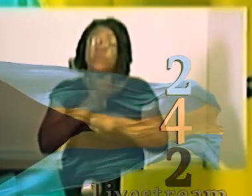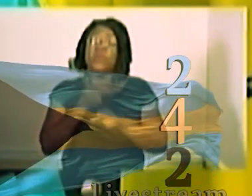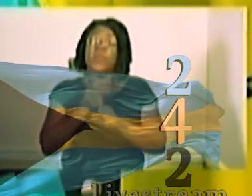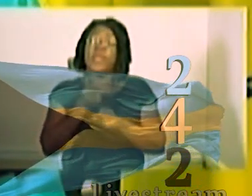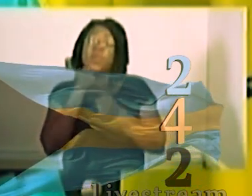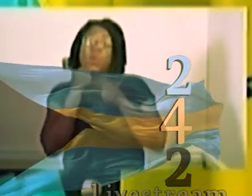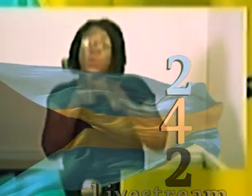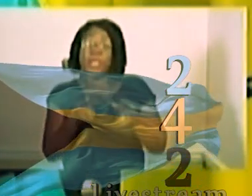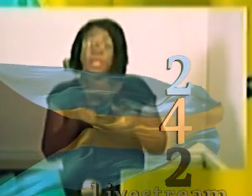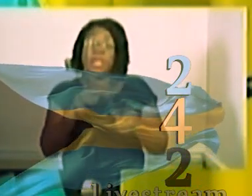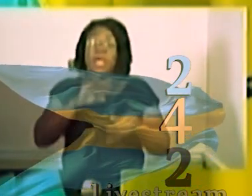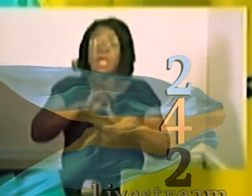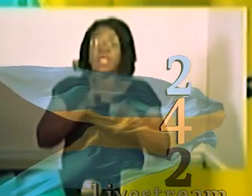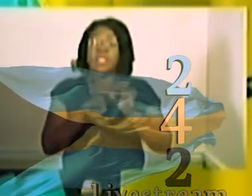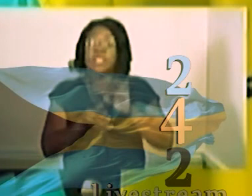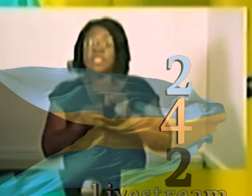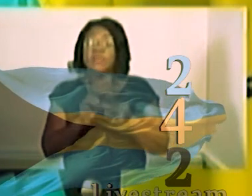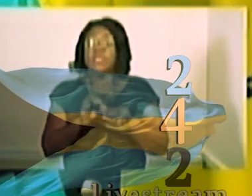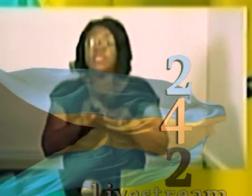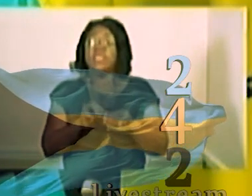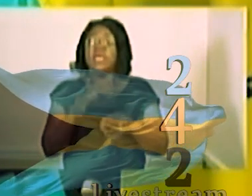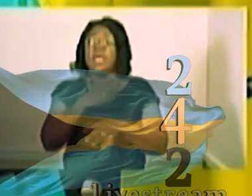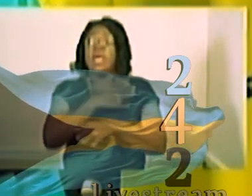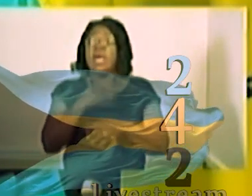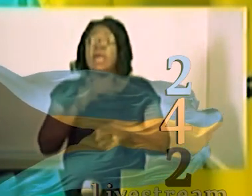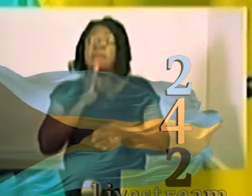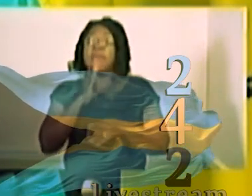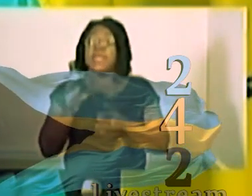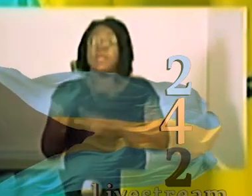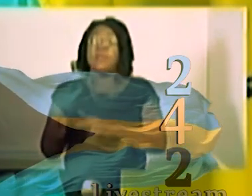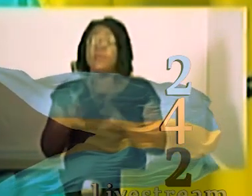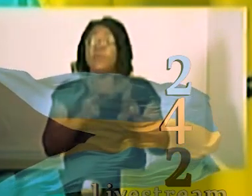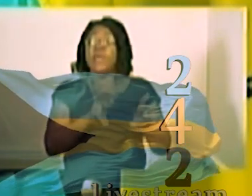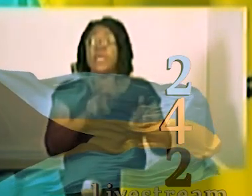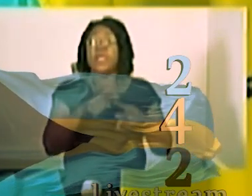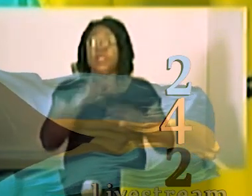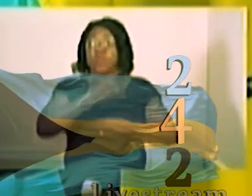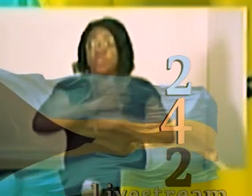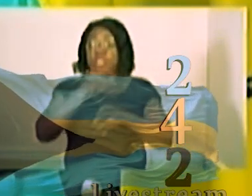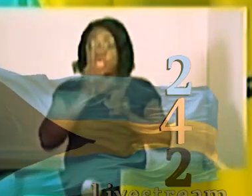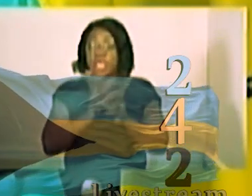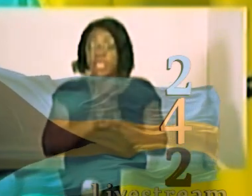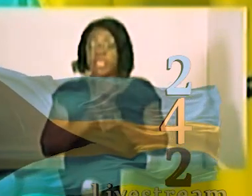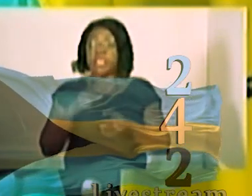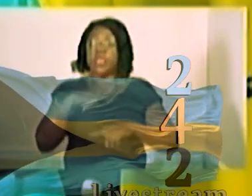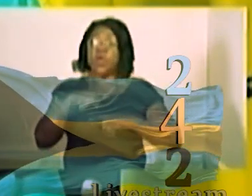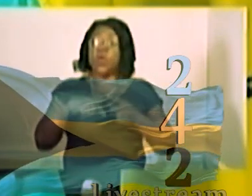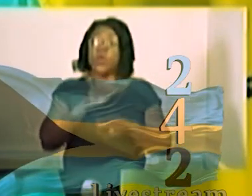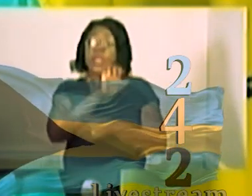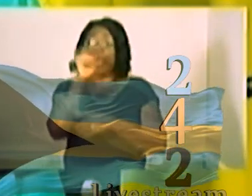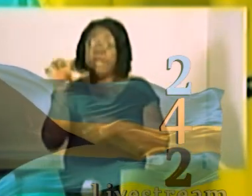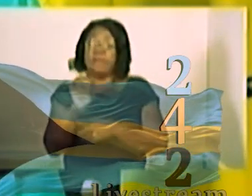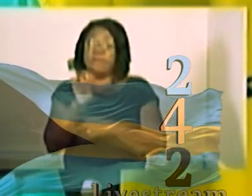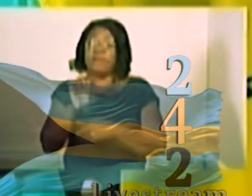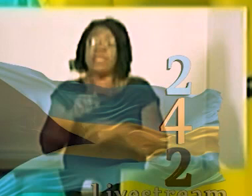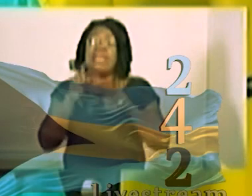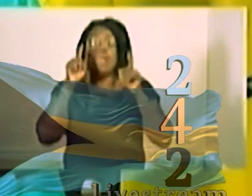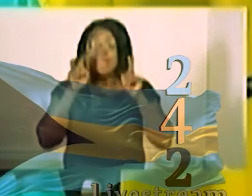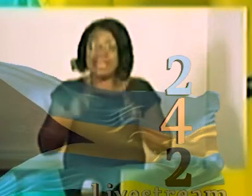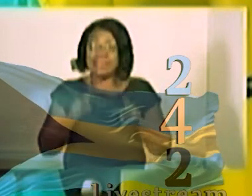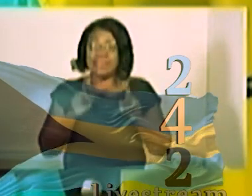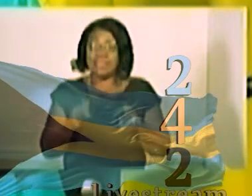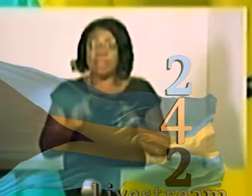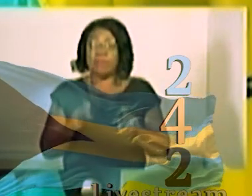quick adjustments and to be prepared to change whenever it becomes necessary.